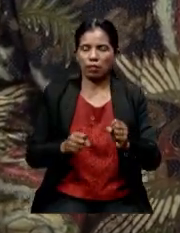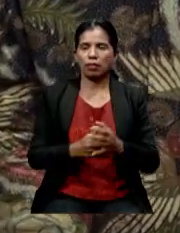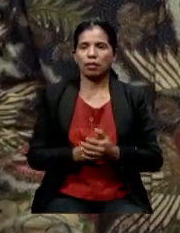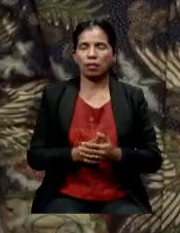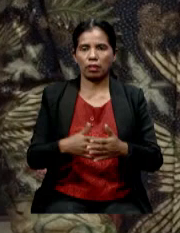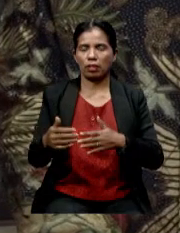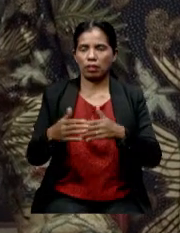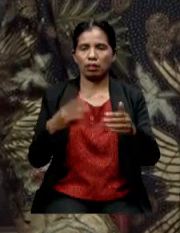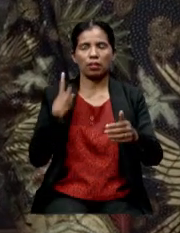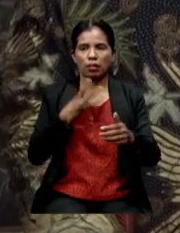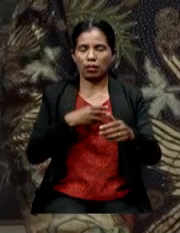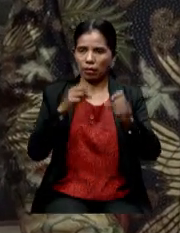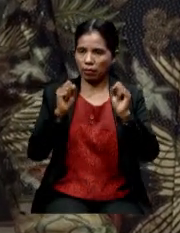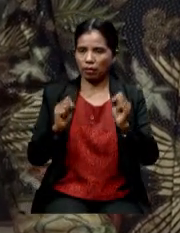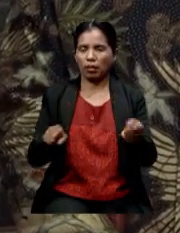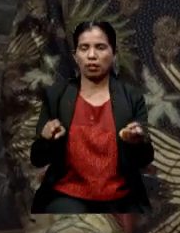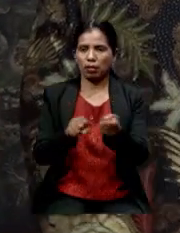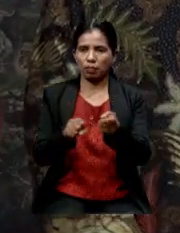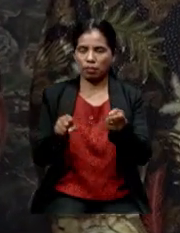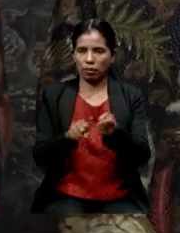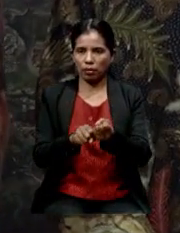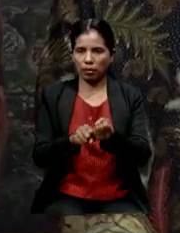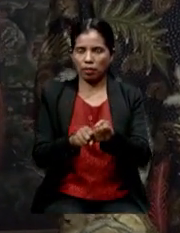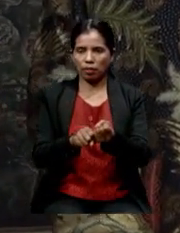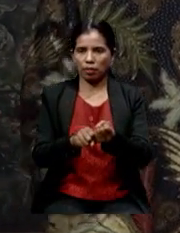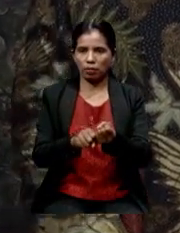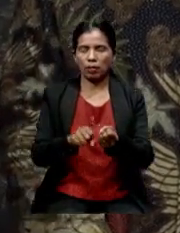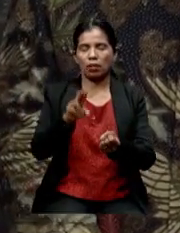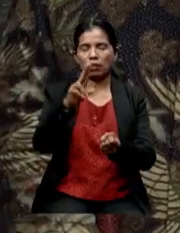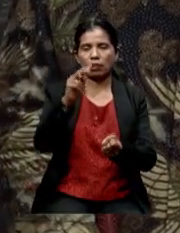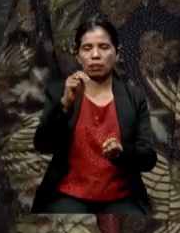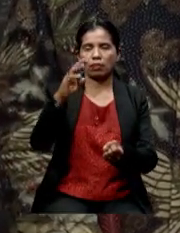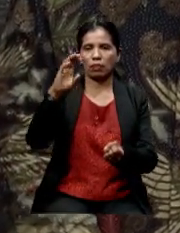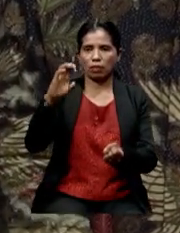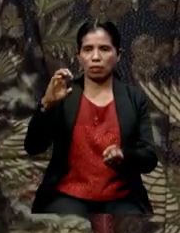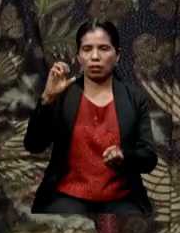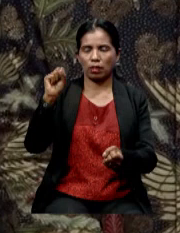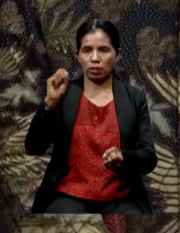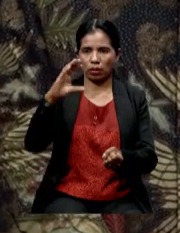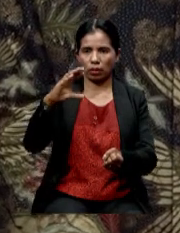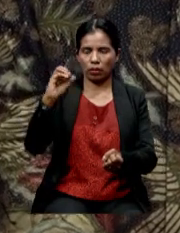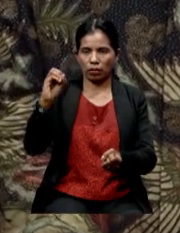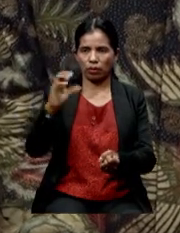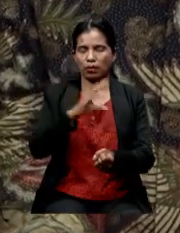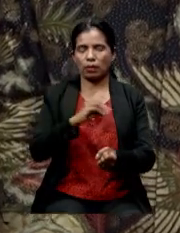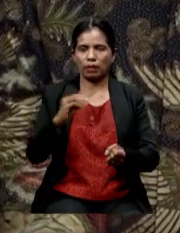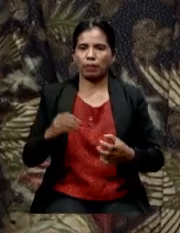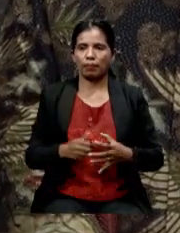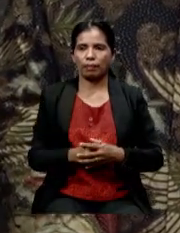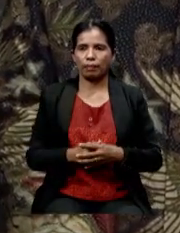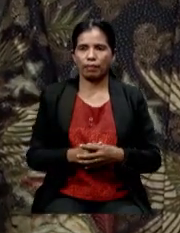also for nominated also for the UNESCO Peace Prize, and I intend